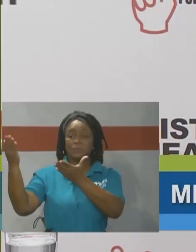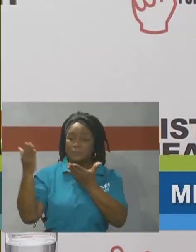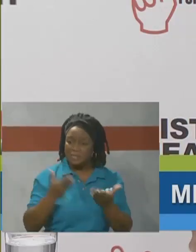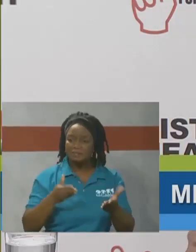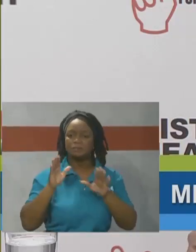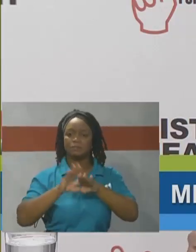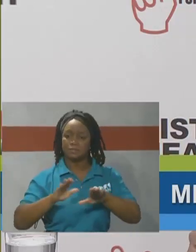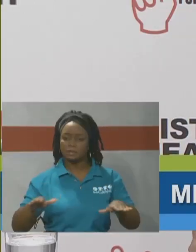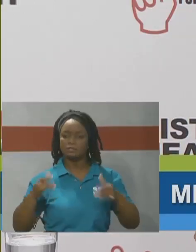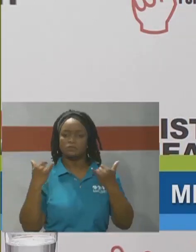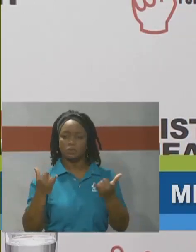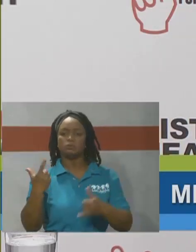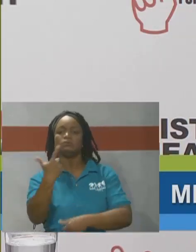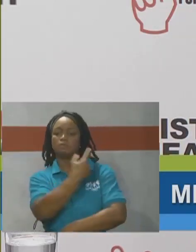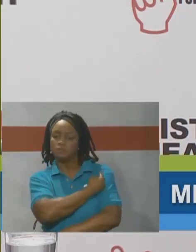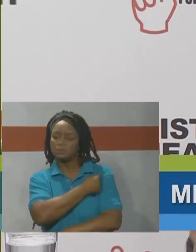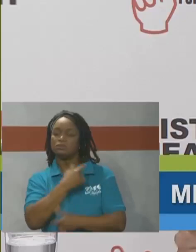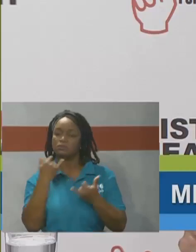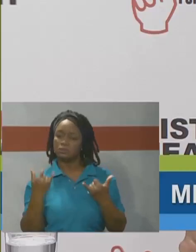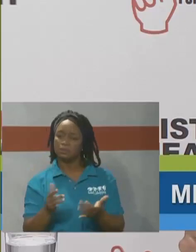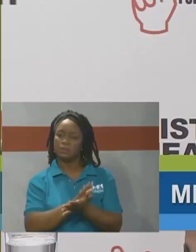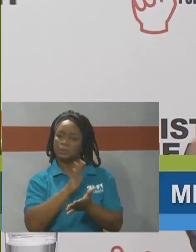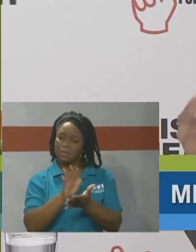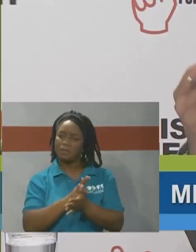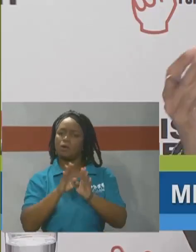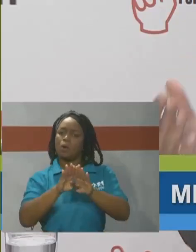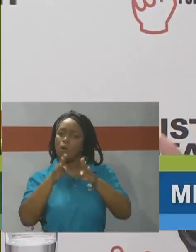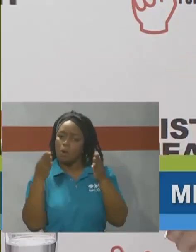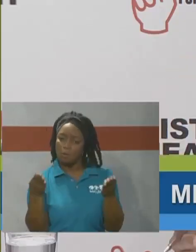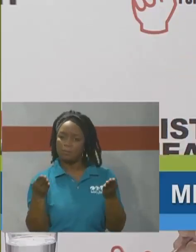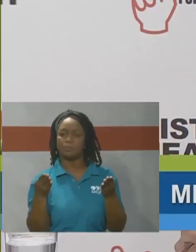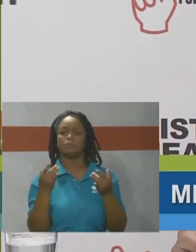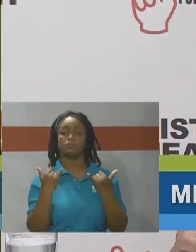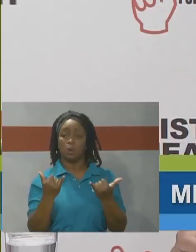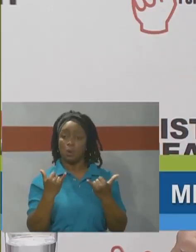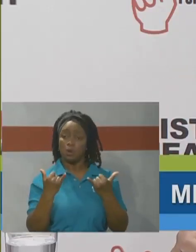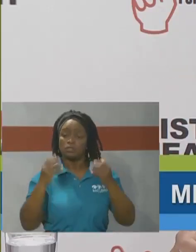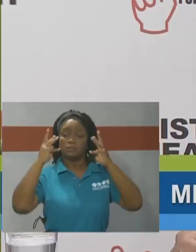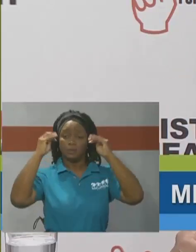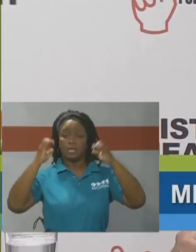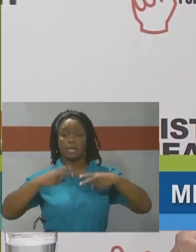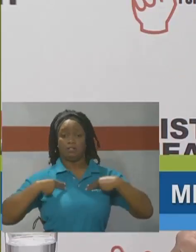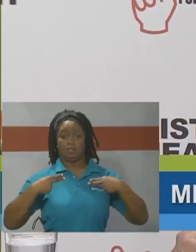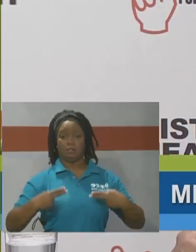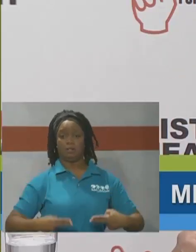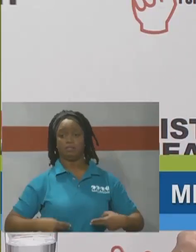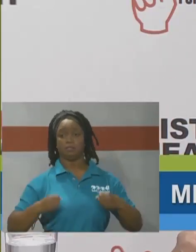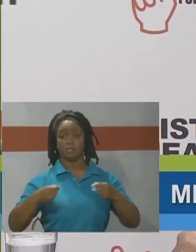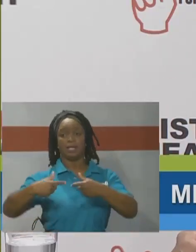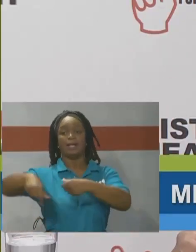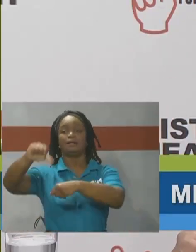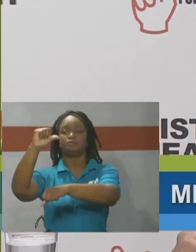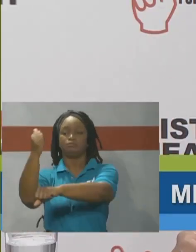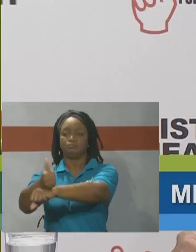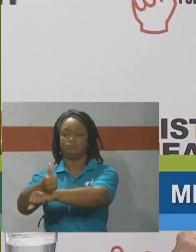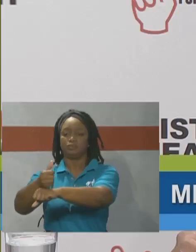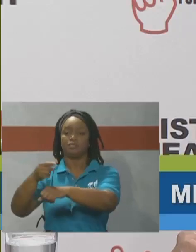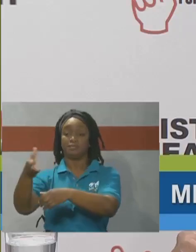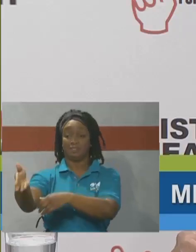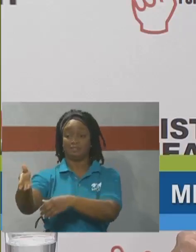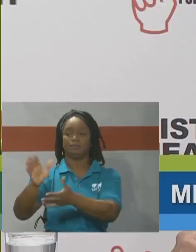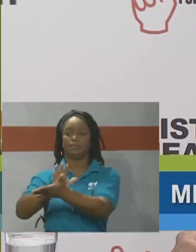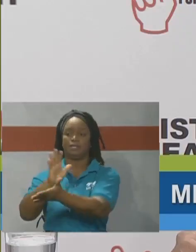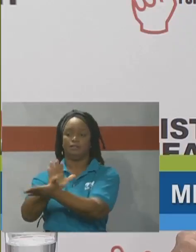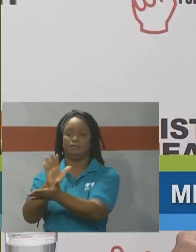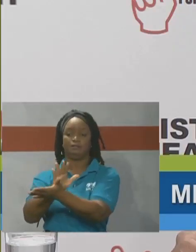now in schools, selected schools chosen by both the Ministry of Education, and we